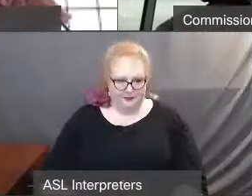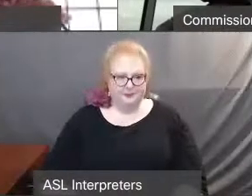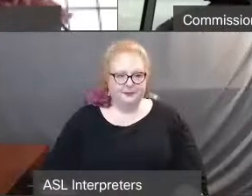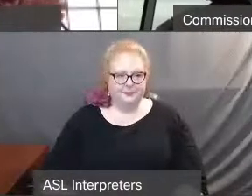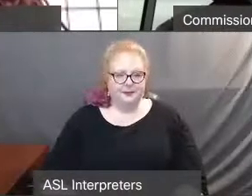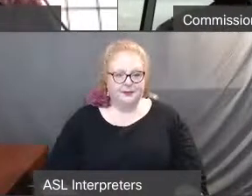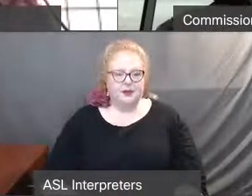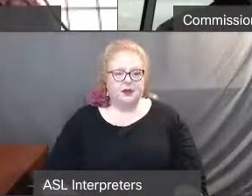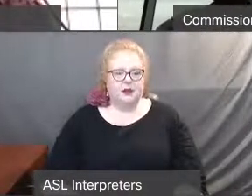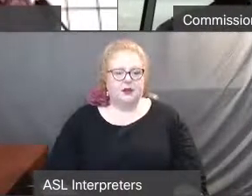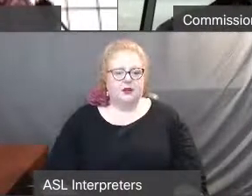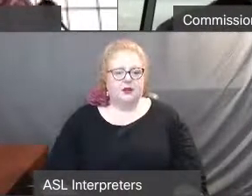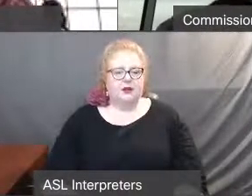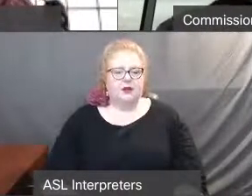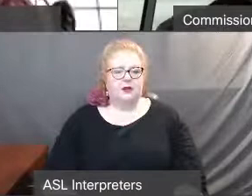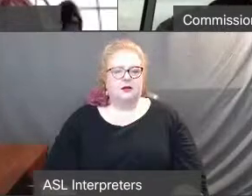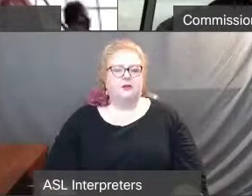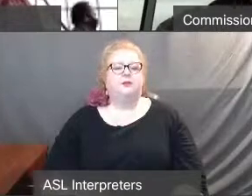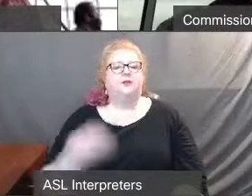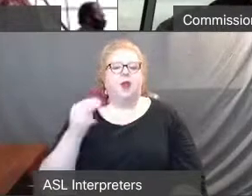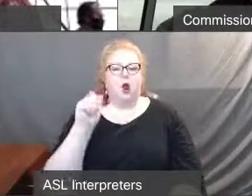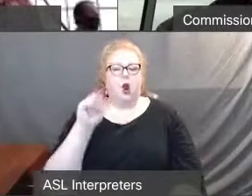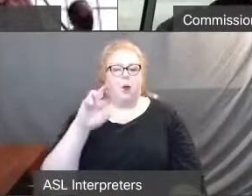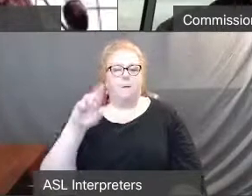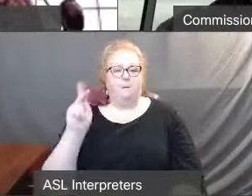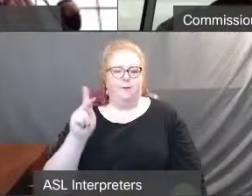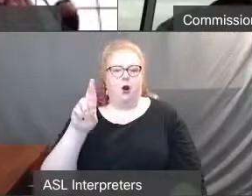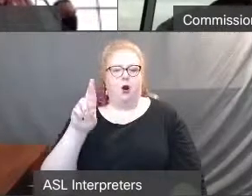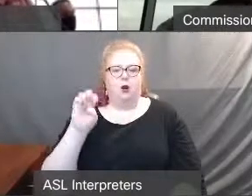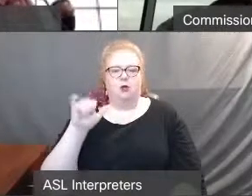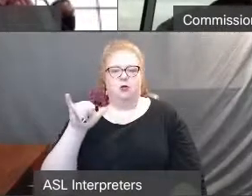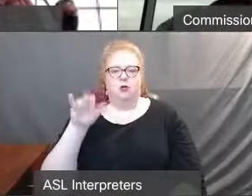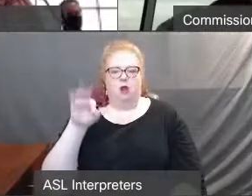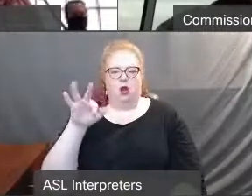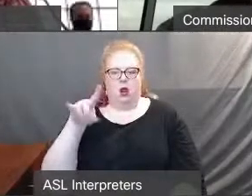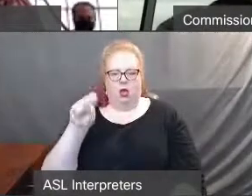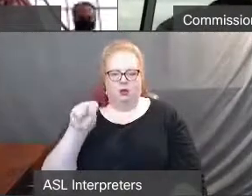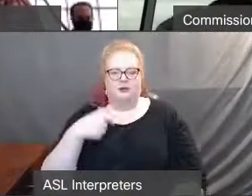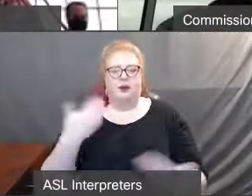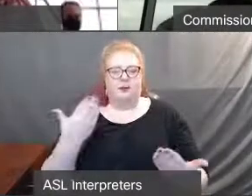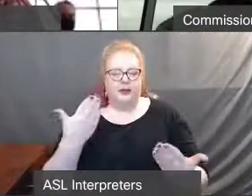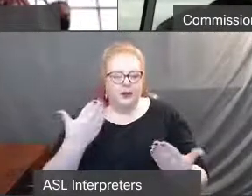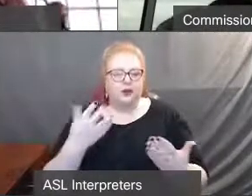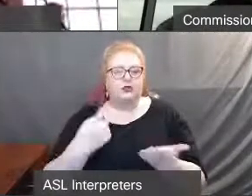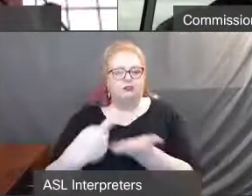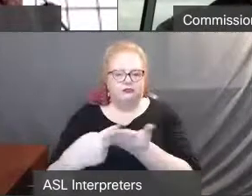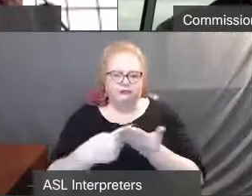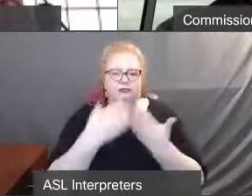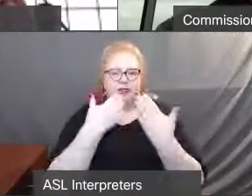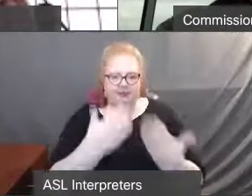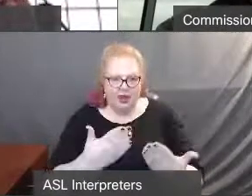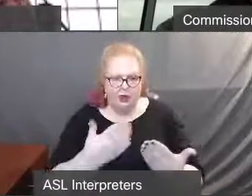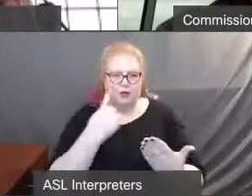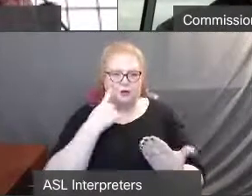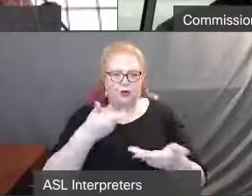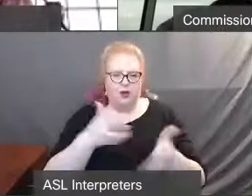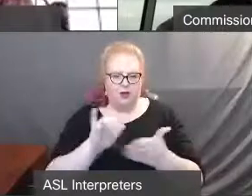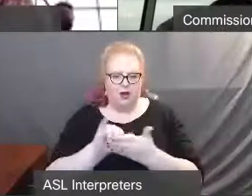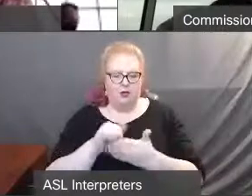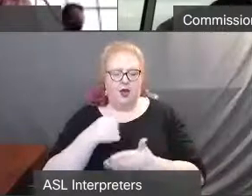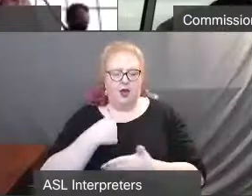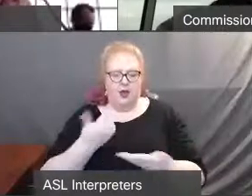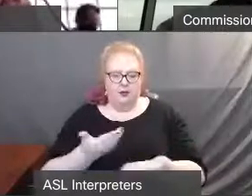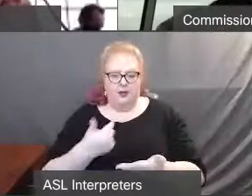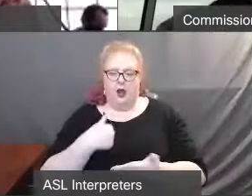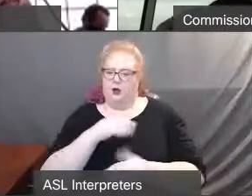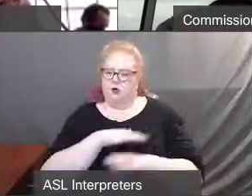Thank you. My name is Mark Reynolds. Thank you all for letting us come and visit with y'all today. Unlike Brandon or Robin, I do not live